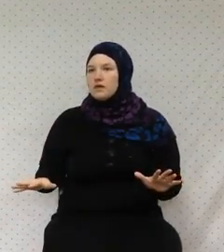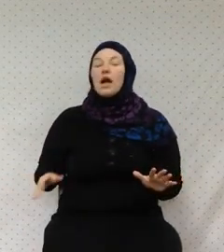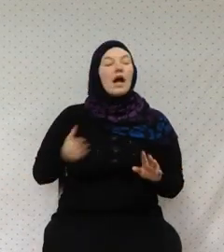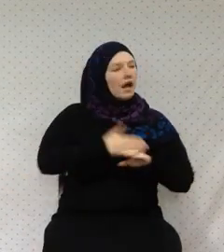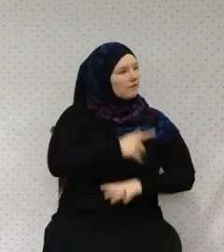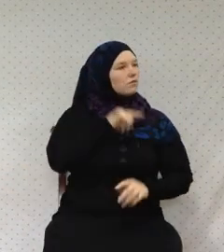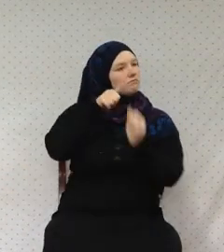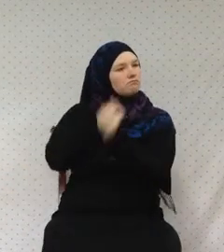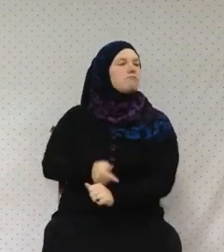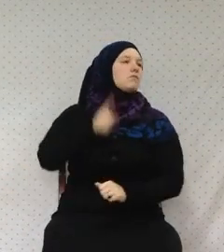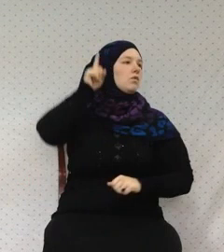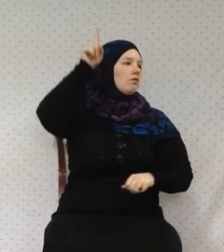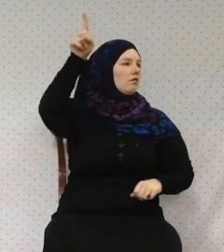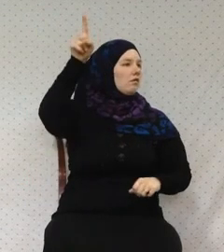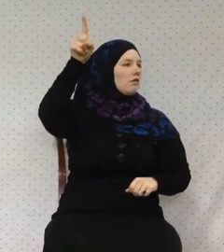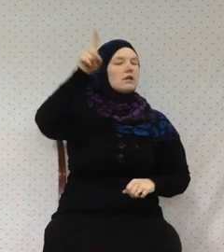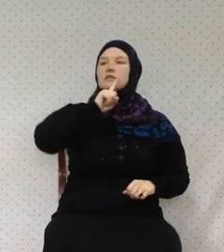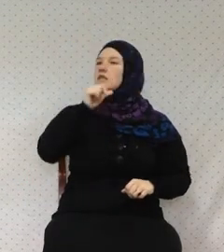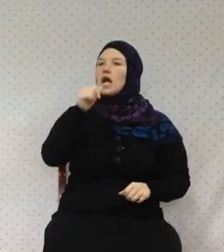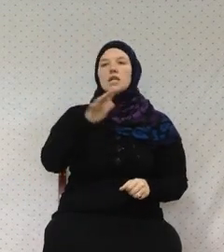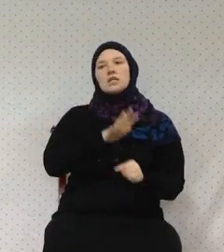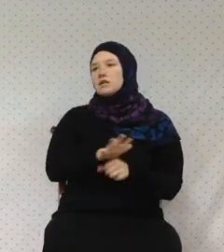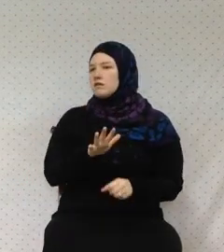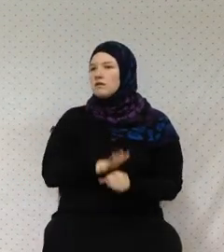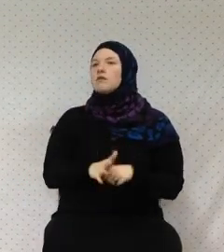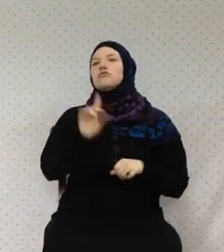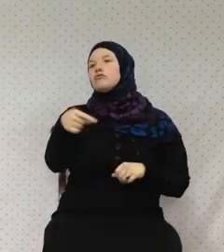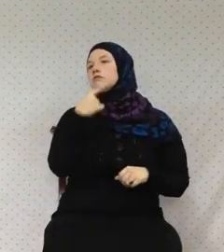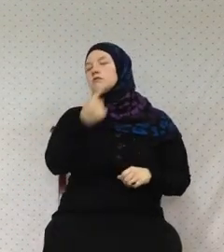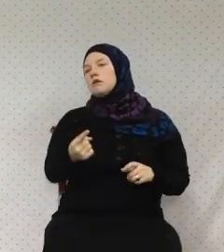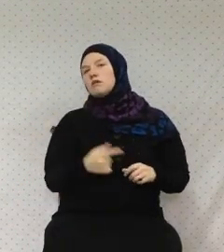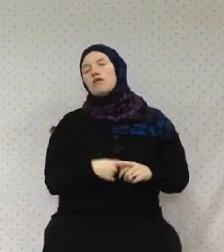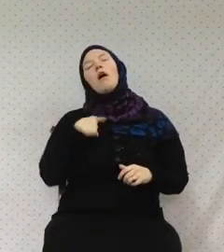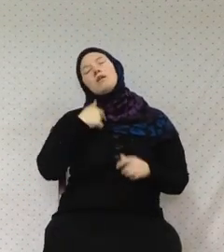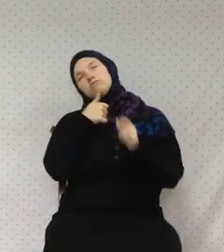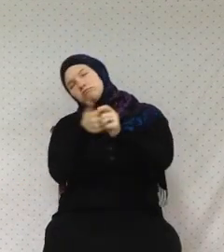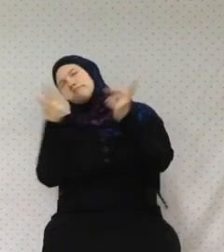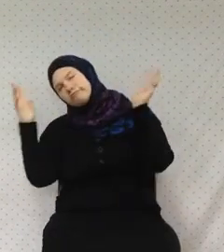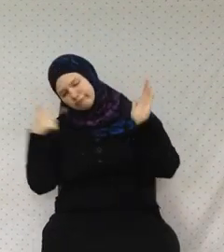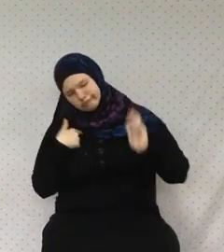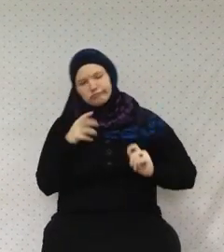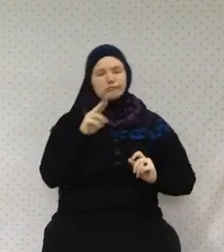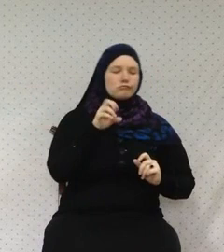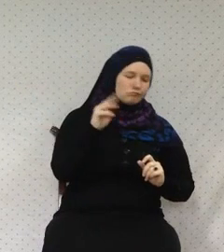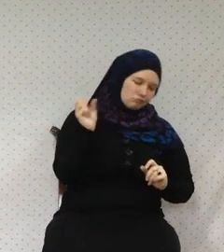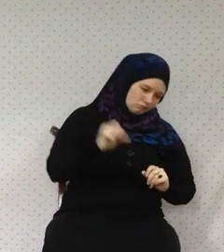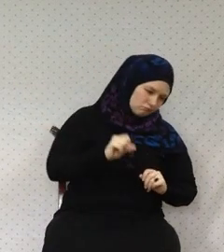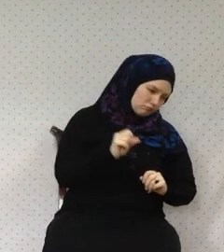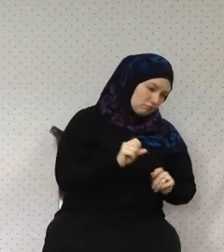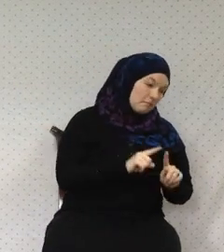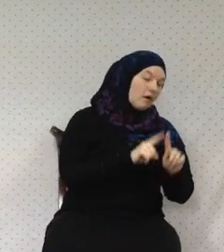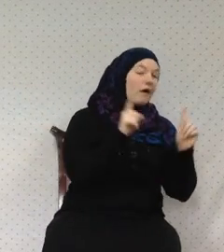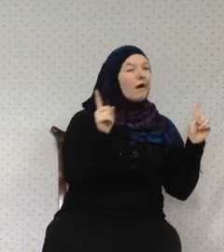and submit to Allah. It is not enough to say, "I submit, I am a Muslim,